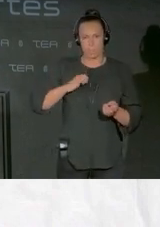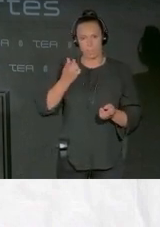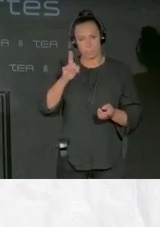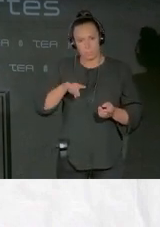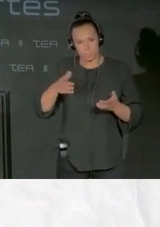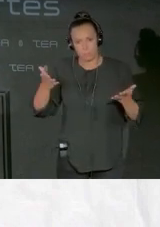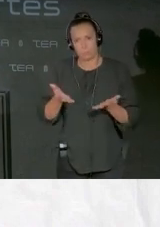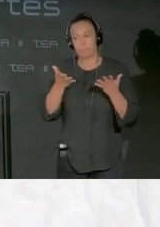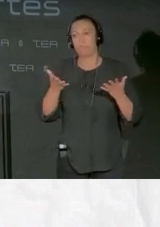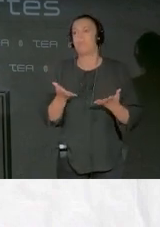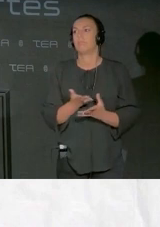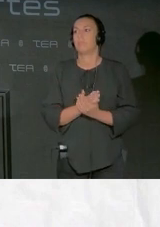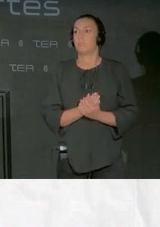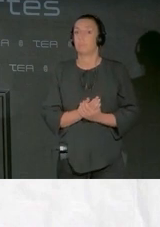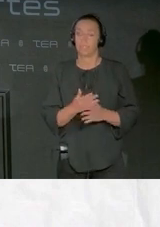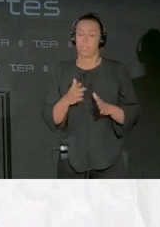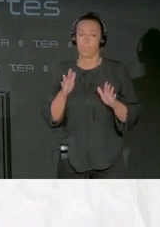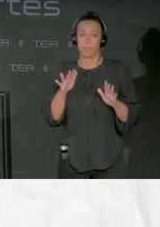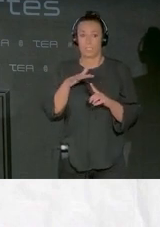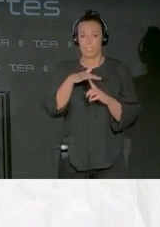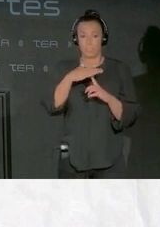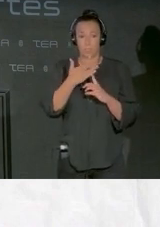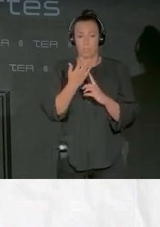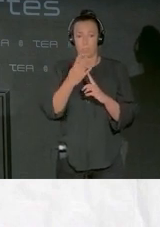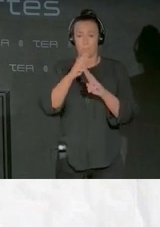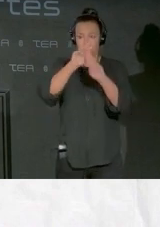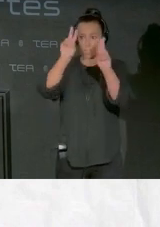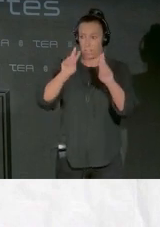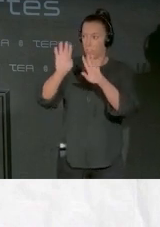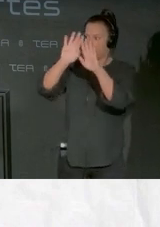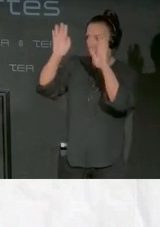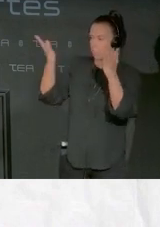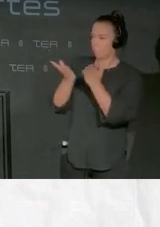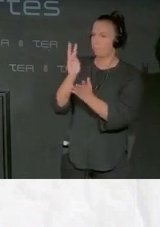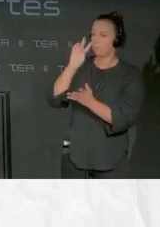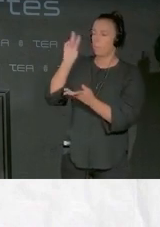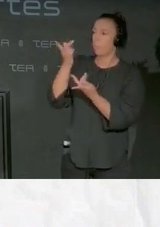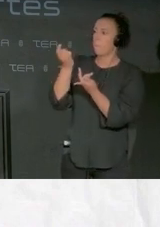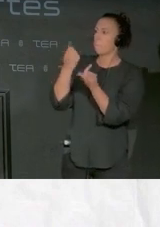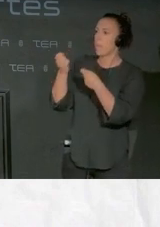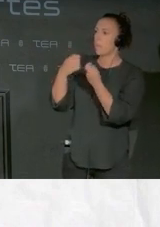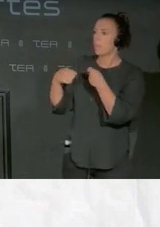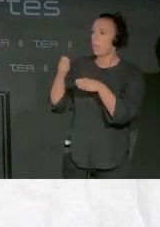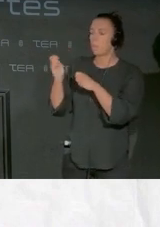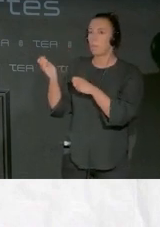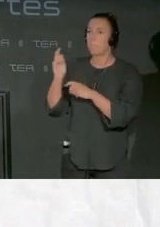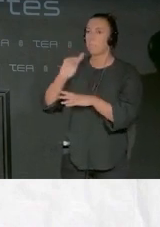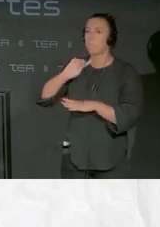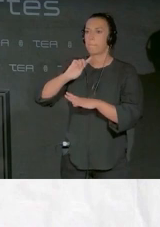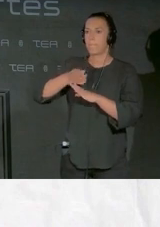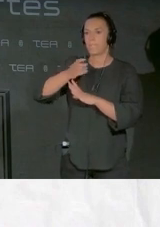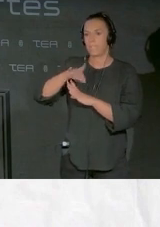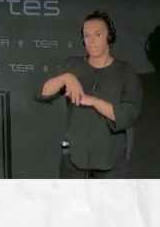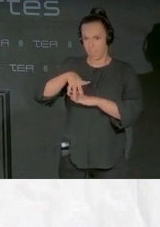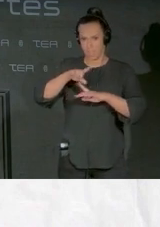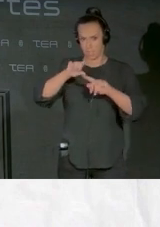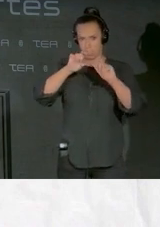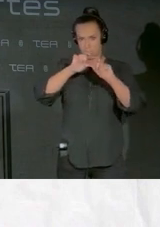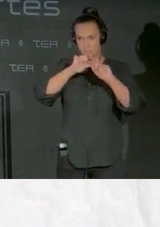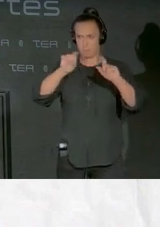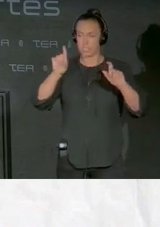picture, we see a domination of the market by non-EU players, which is why perhaps there's a